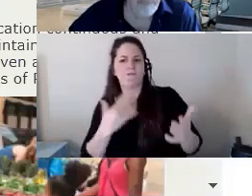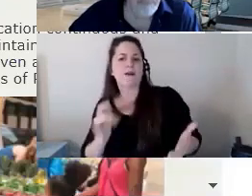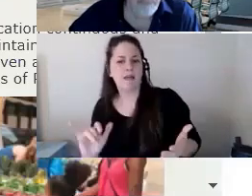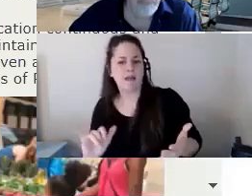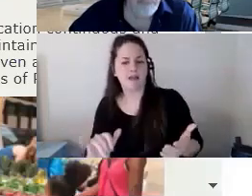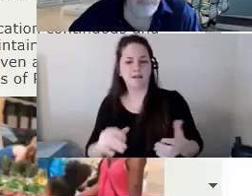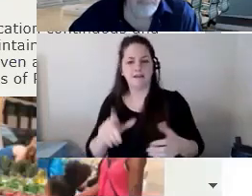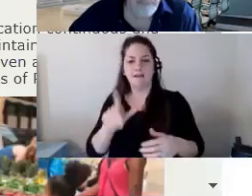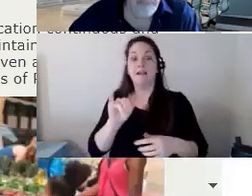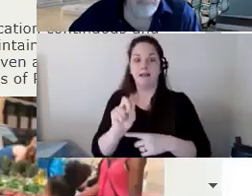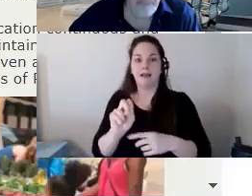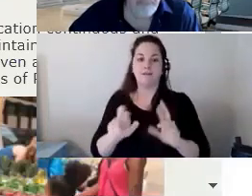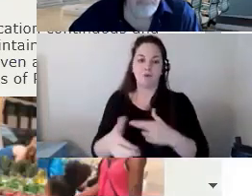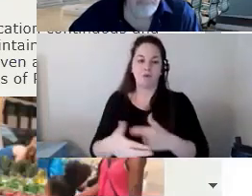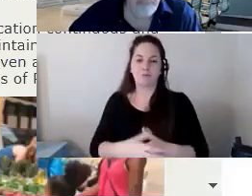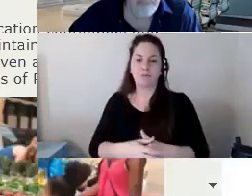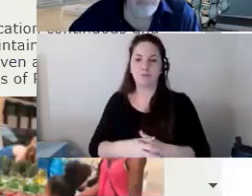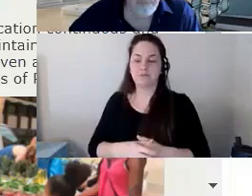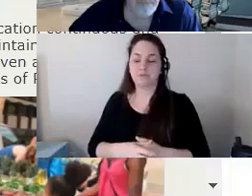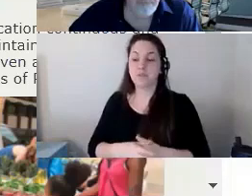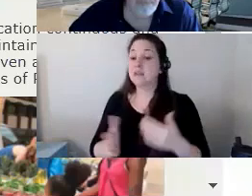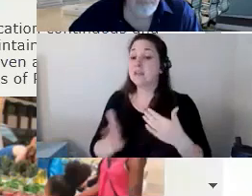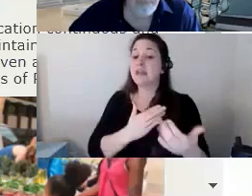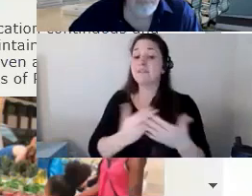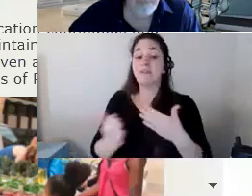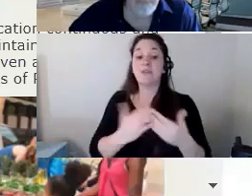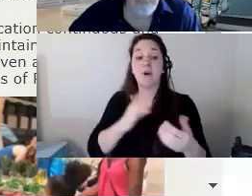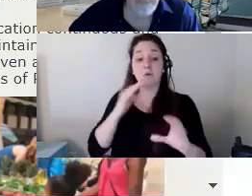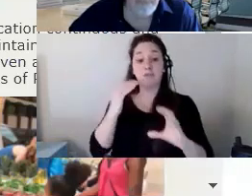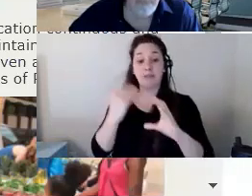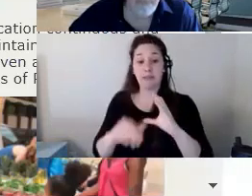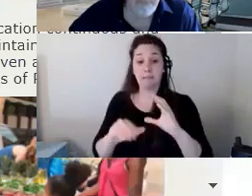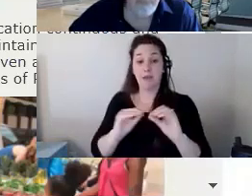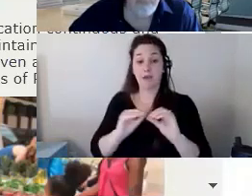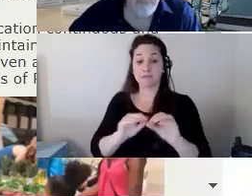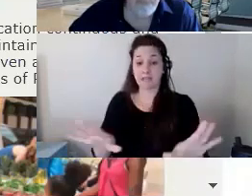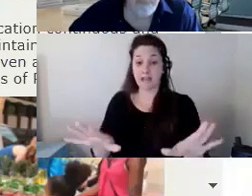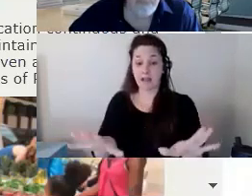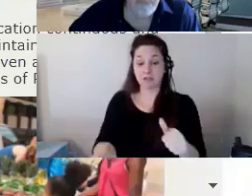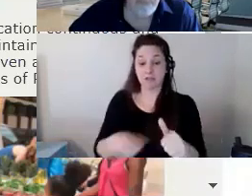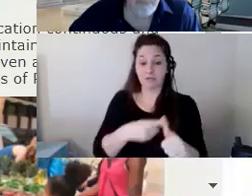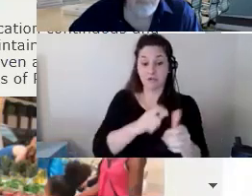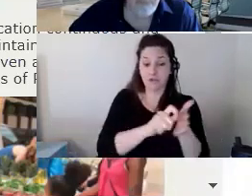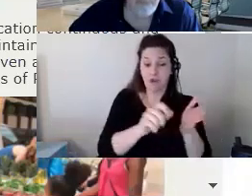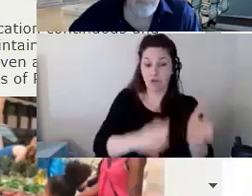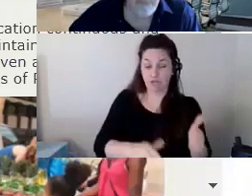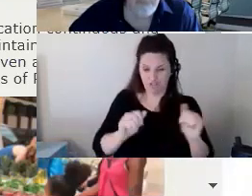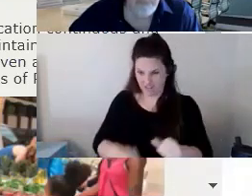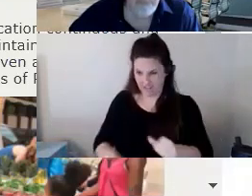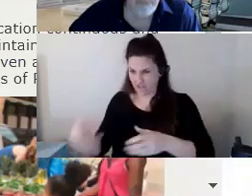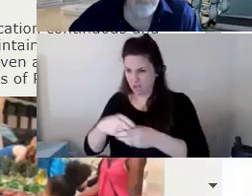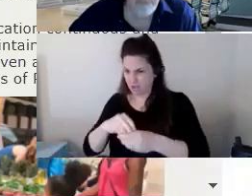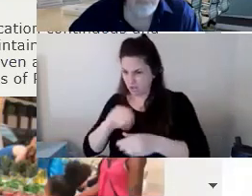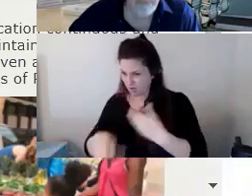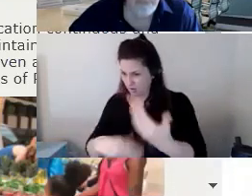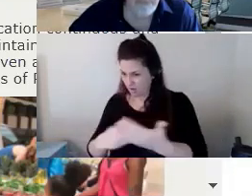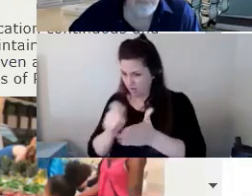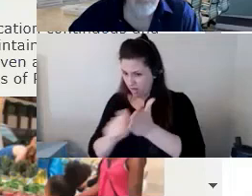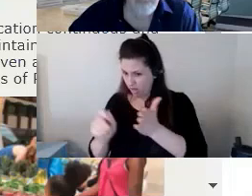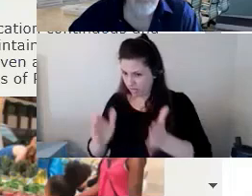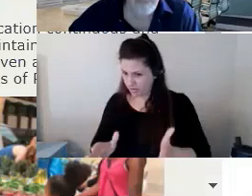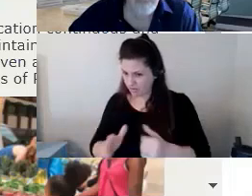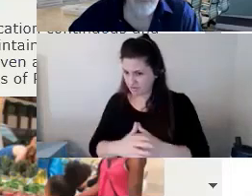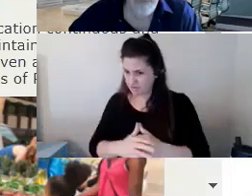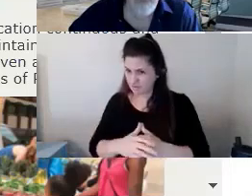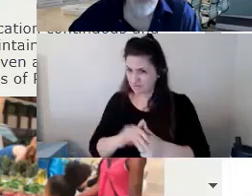live room. Even though we send the email to the first author, are we going to be able to include all authors, Robert, in the email that goes